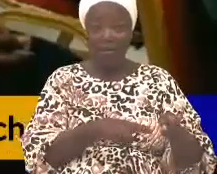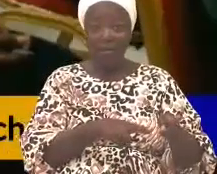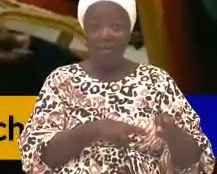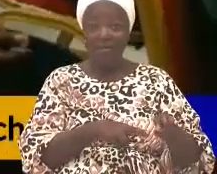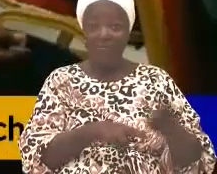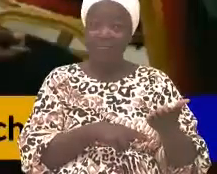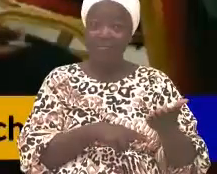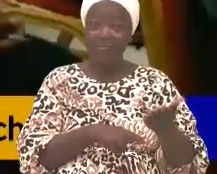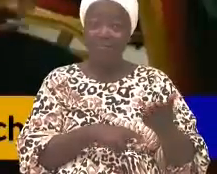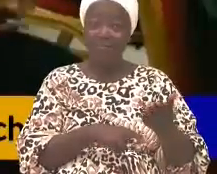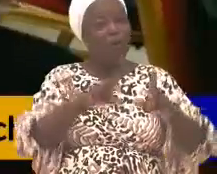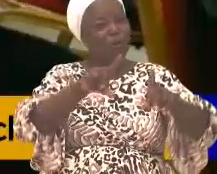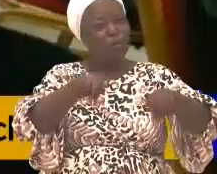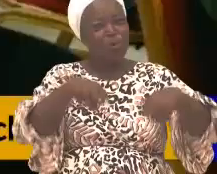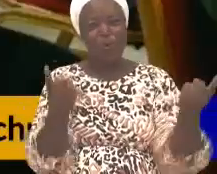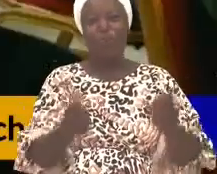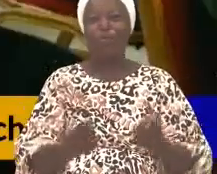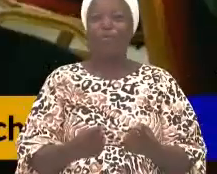They are going away.